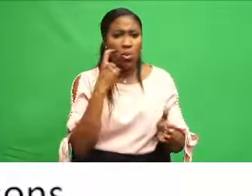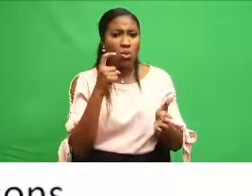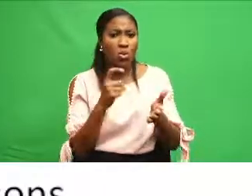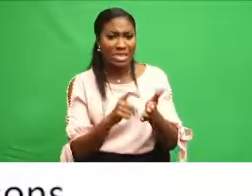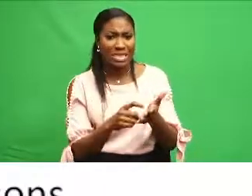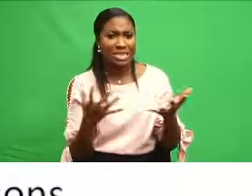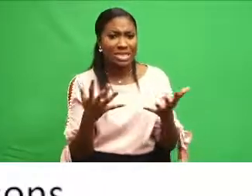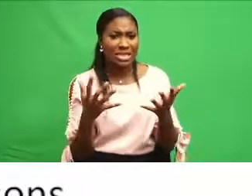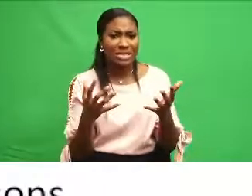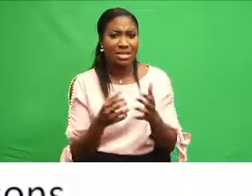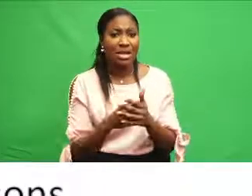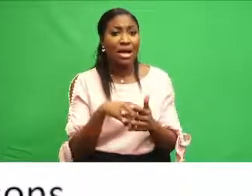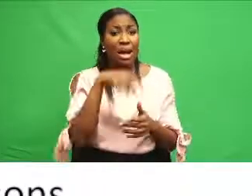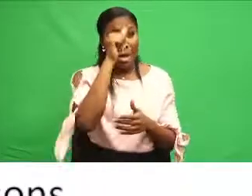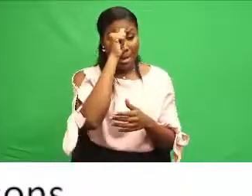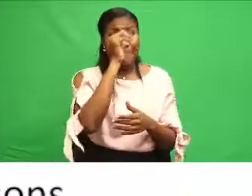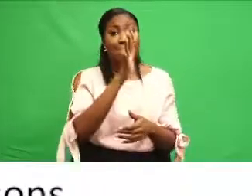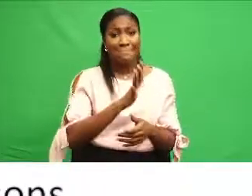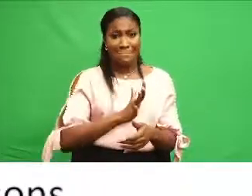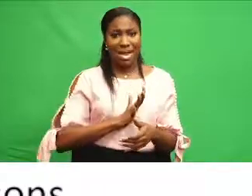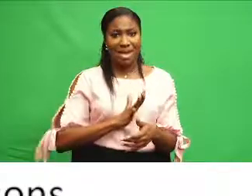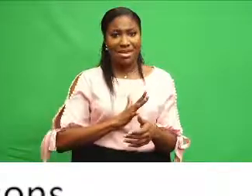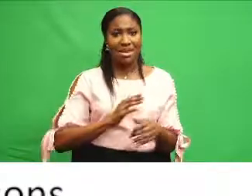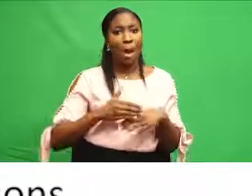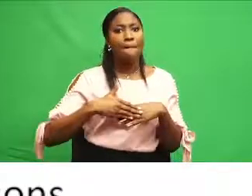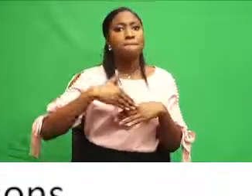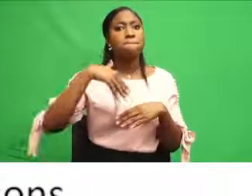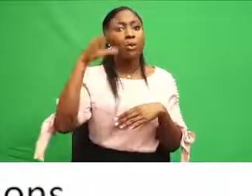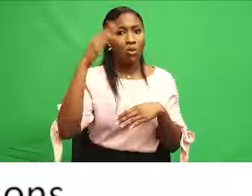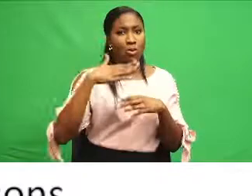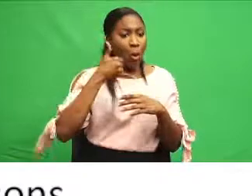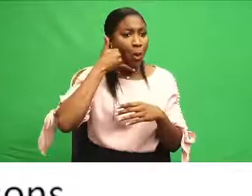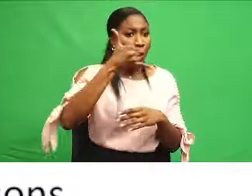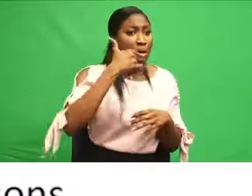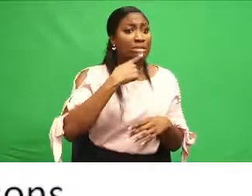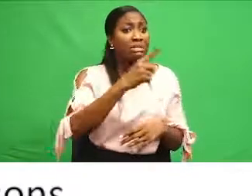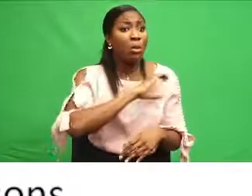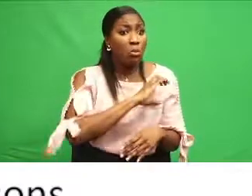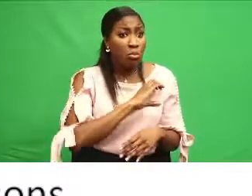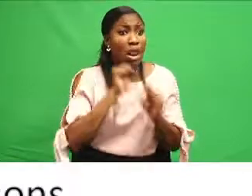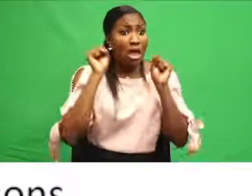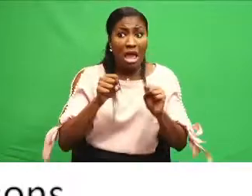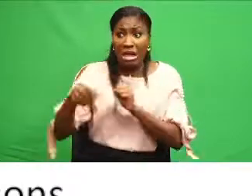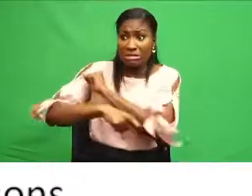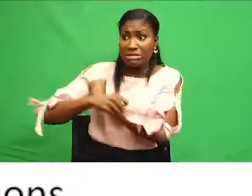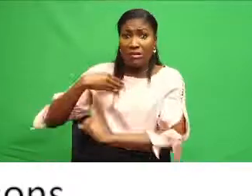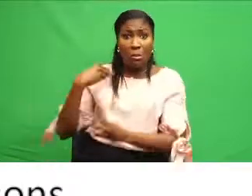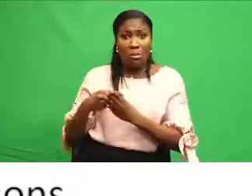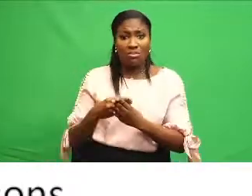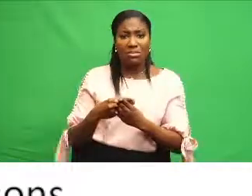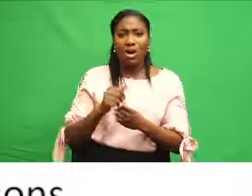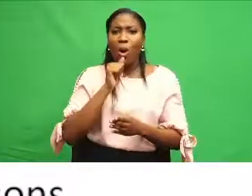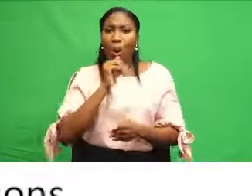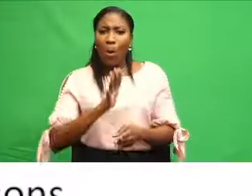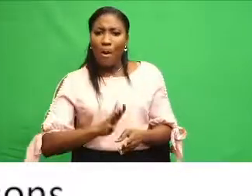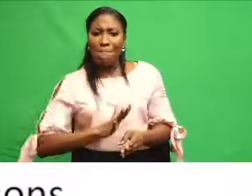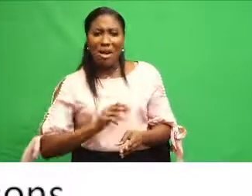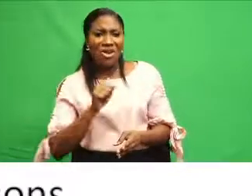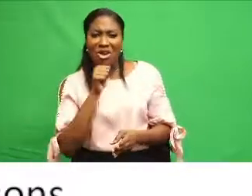than women to report being victims of this offense. So that it would be a ratio of about 7 to